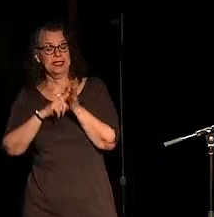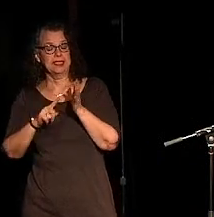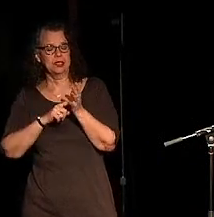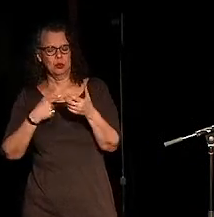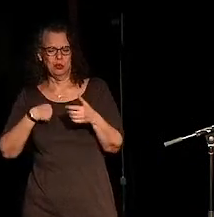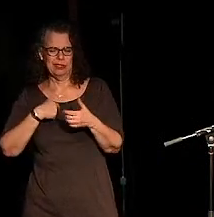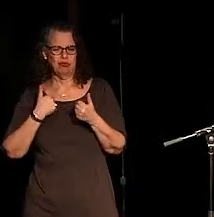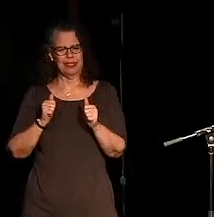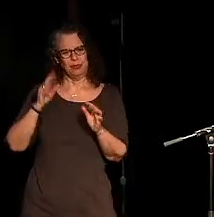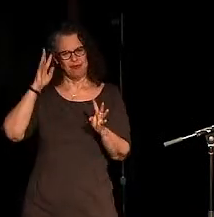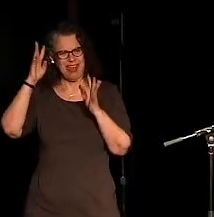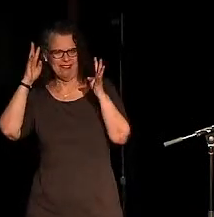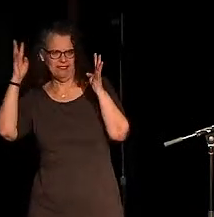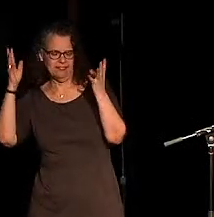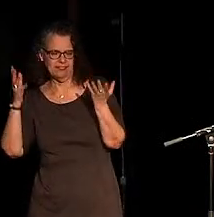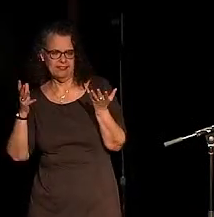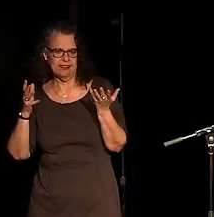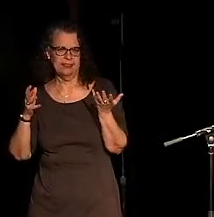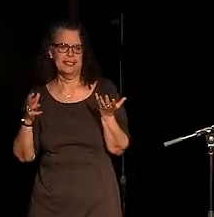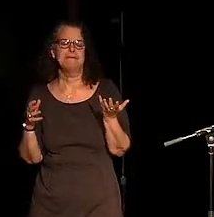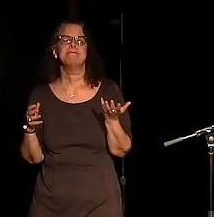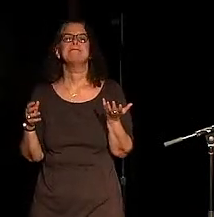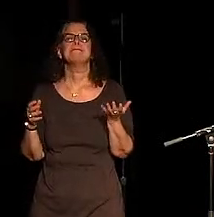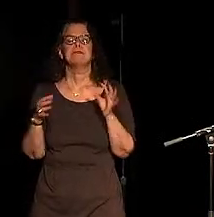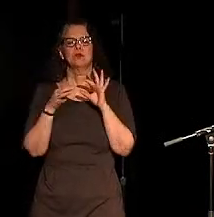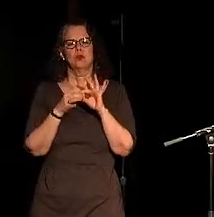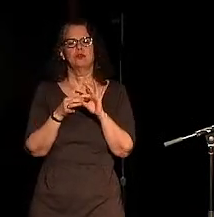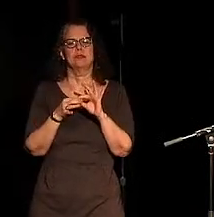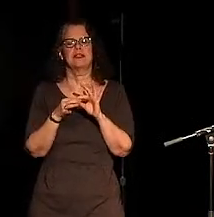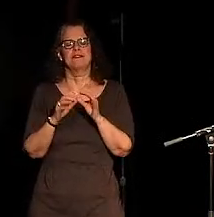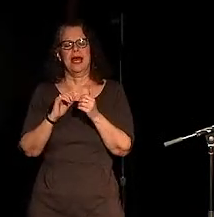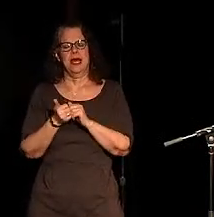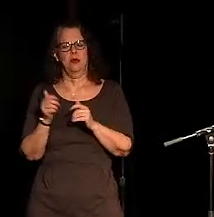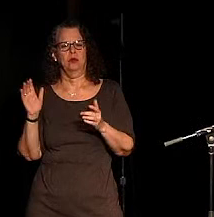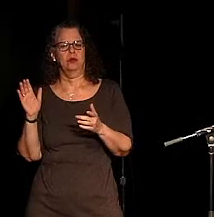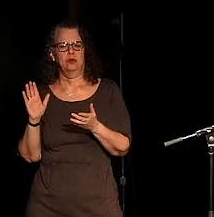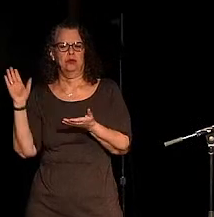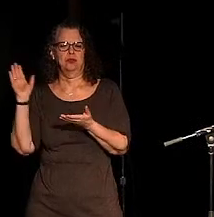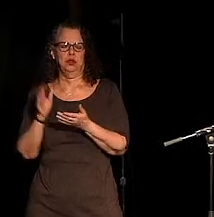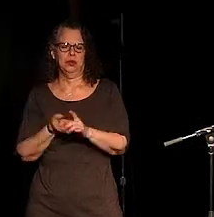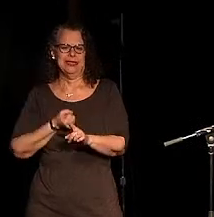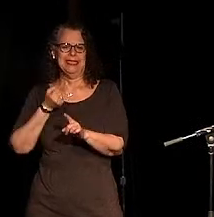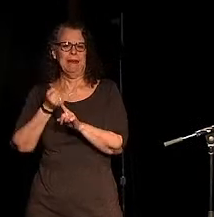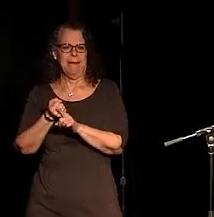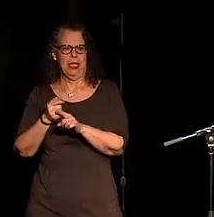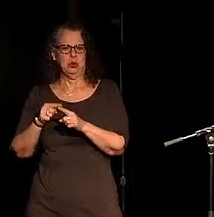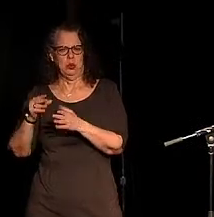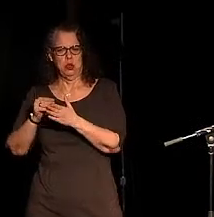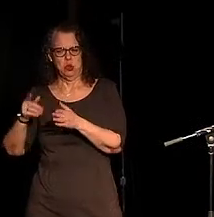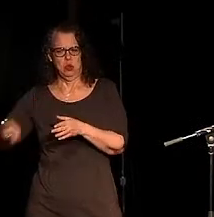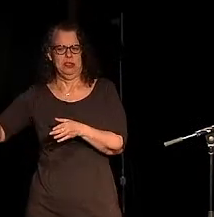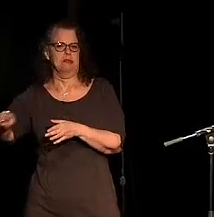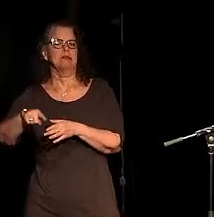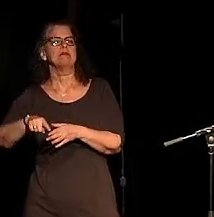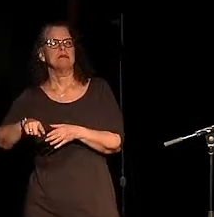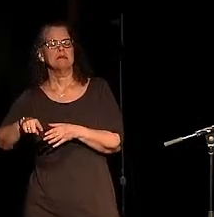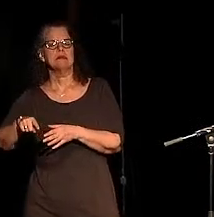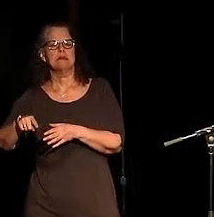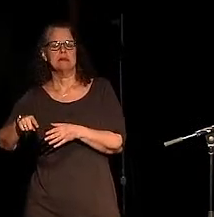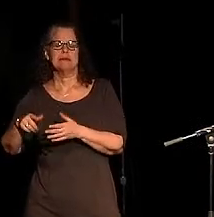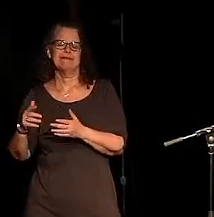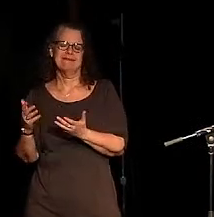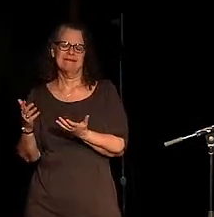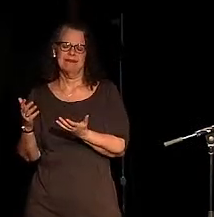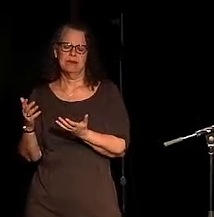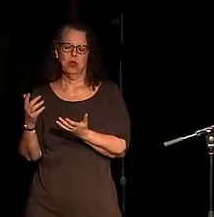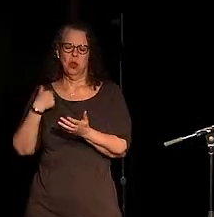creative and innovative about how we can reduce the impact of students. You know, there's a